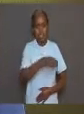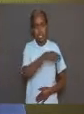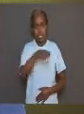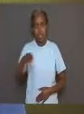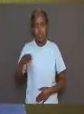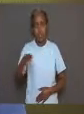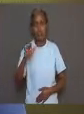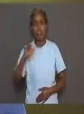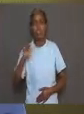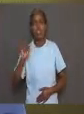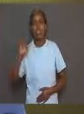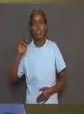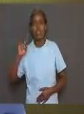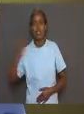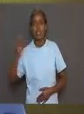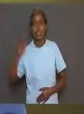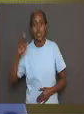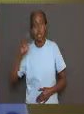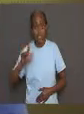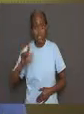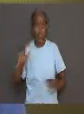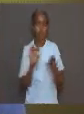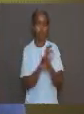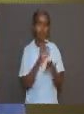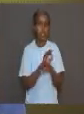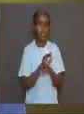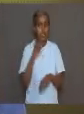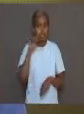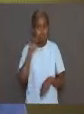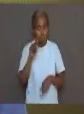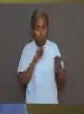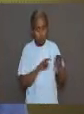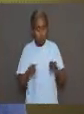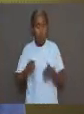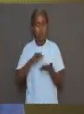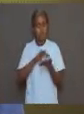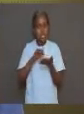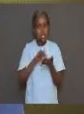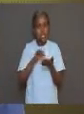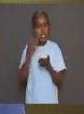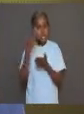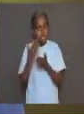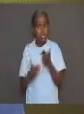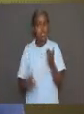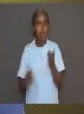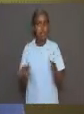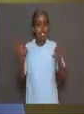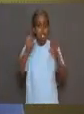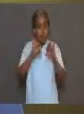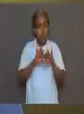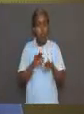of linear functions. You will also study some of the